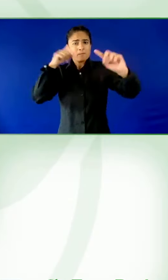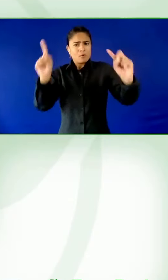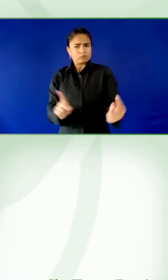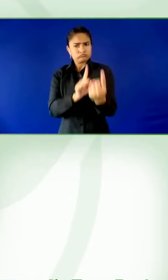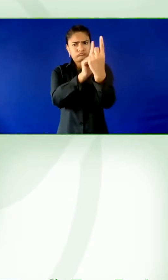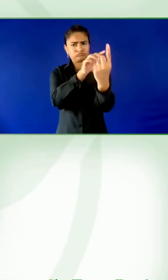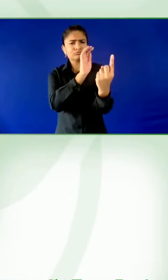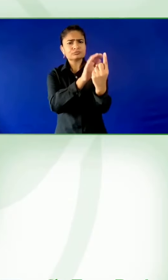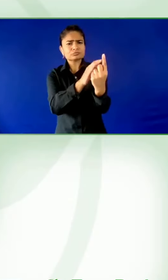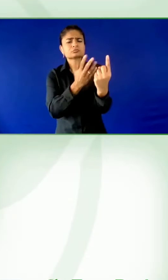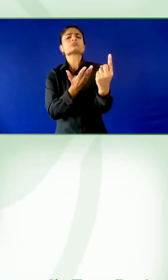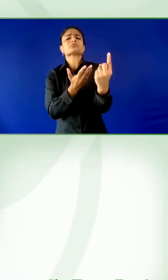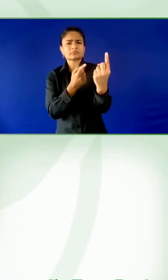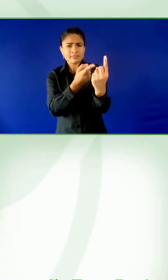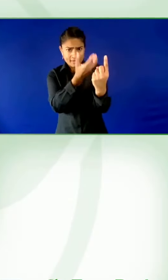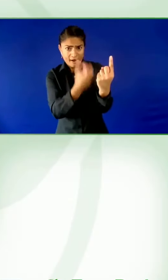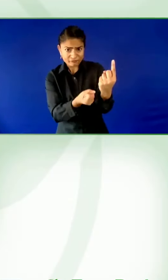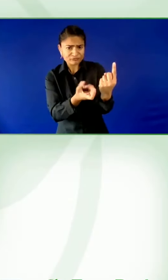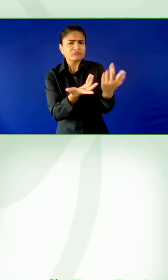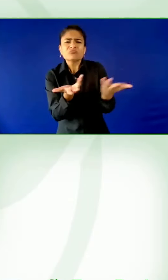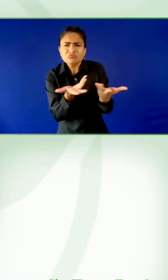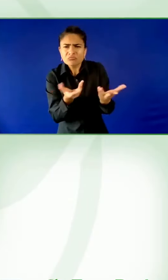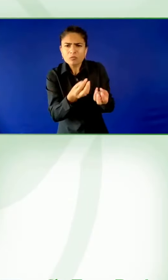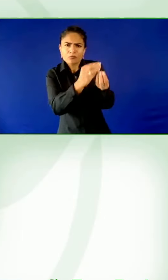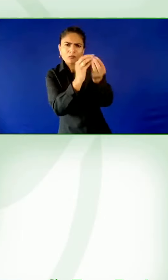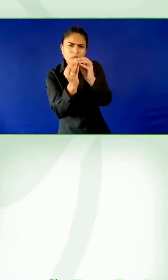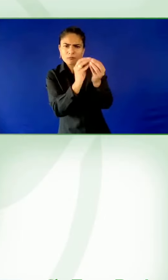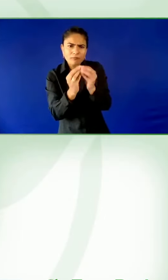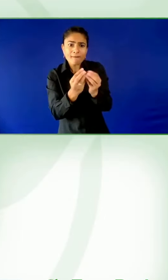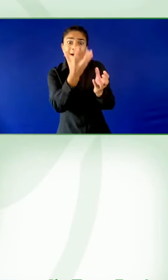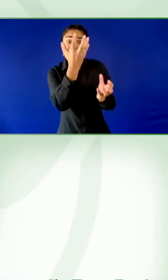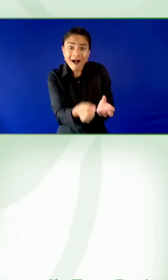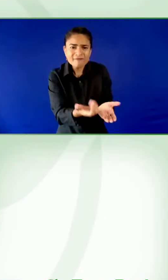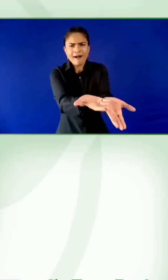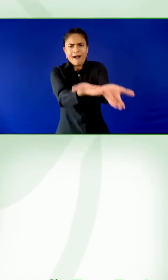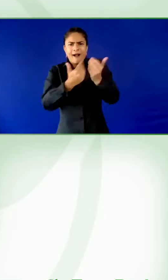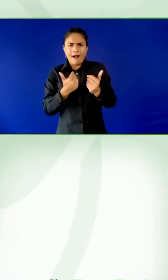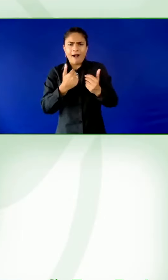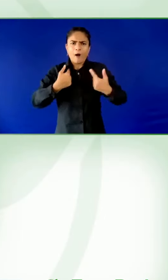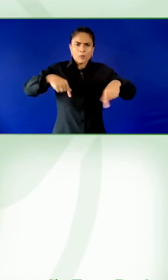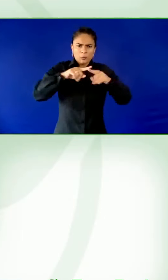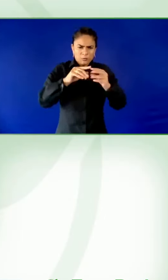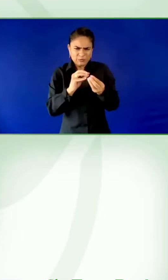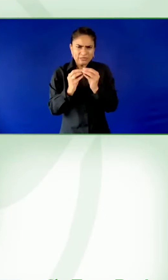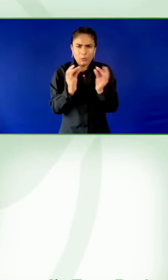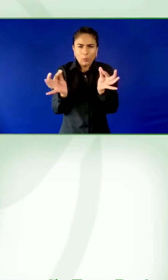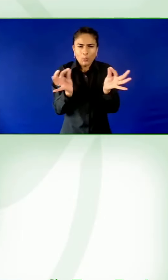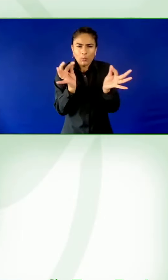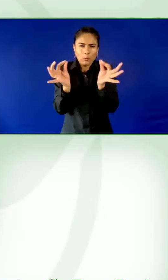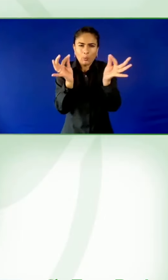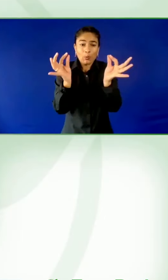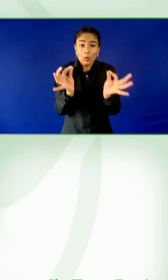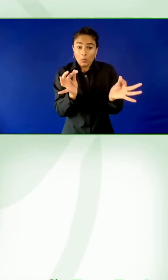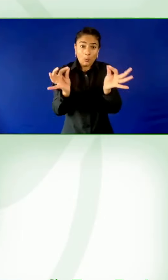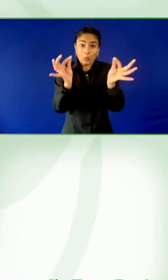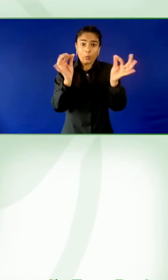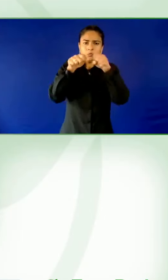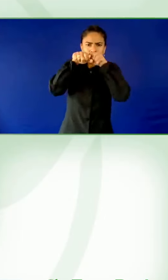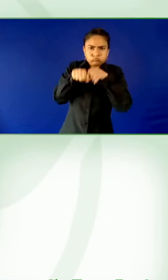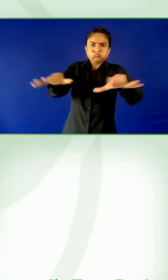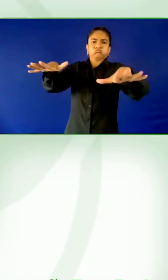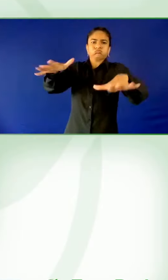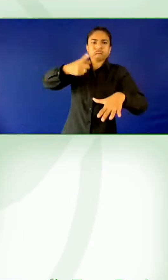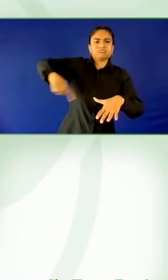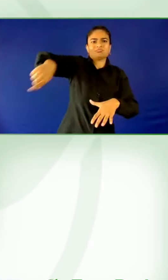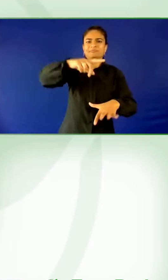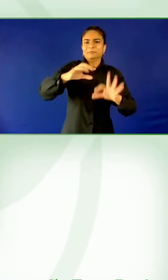Yesterday, in the same room, I was telling about 2 billion people are there in the sector. And targeting those 2 billion